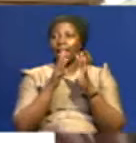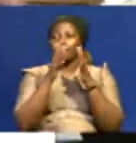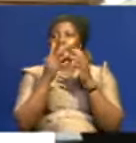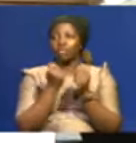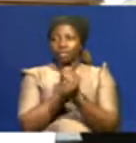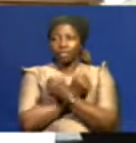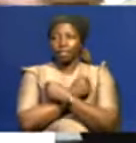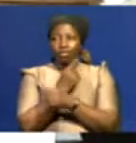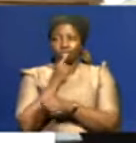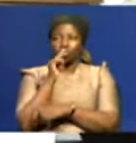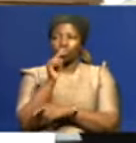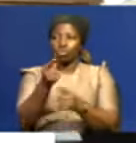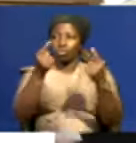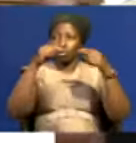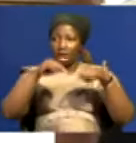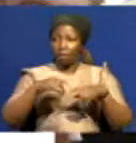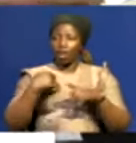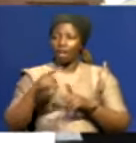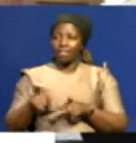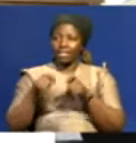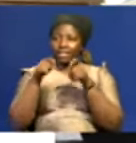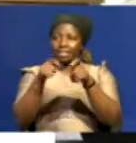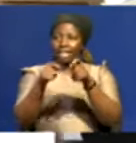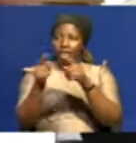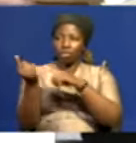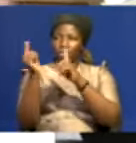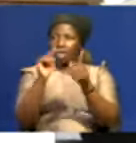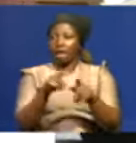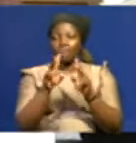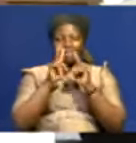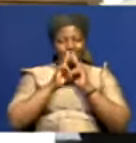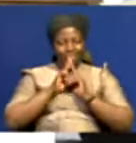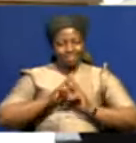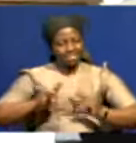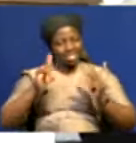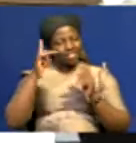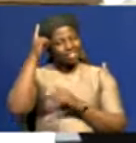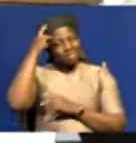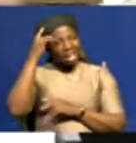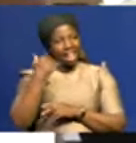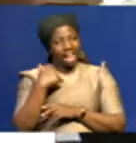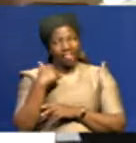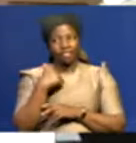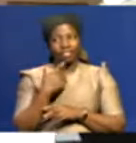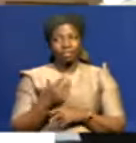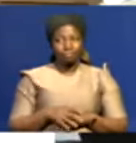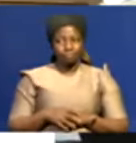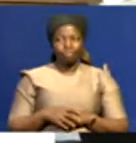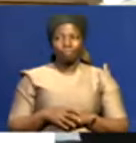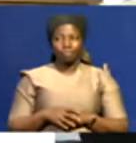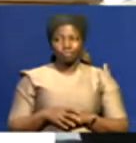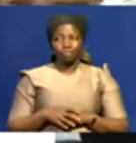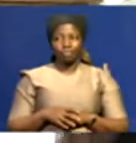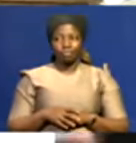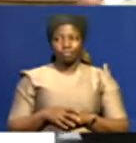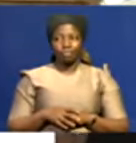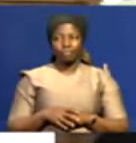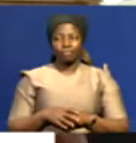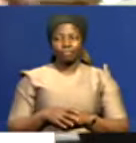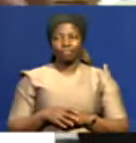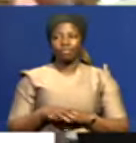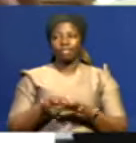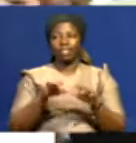guys. You come here, you have your talent. You come here, you have a business mind, or rather biz. We give you space to do your biz. Give you space to explore your talent, and